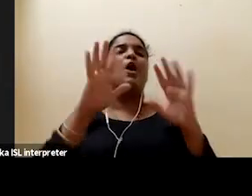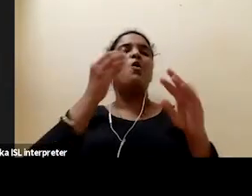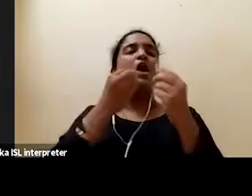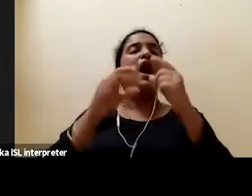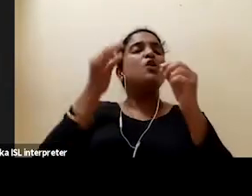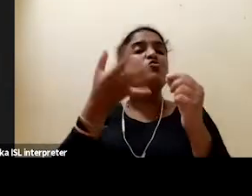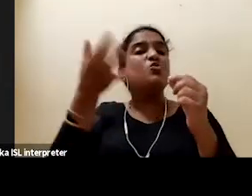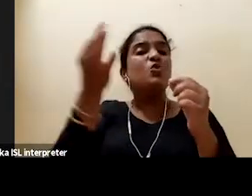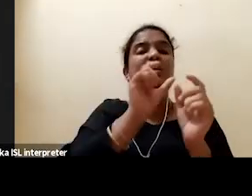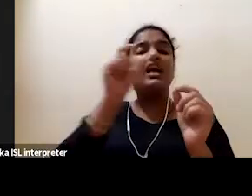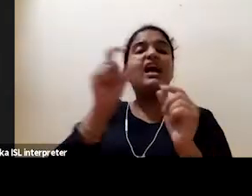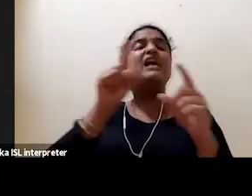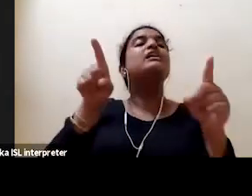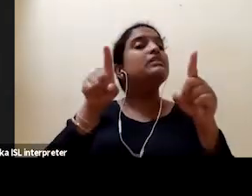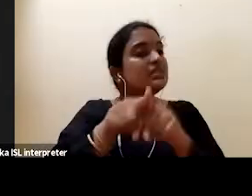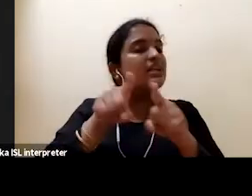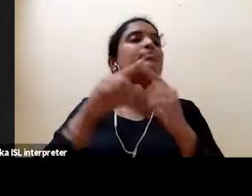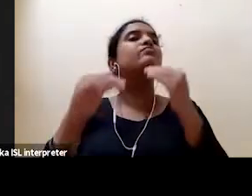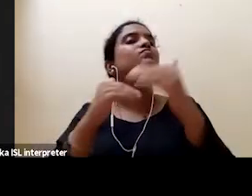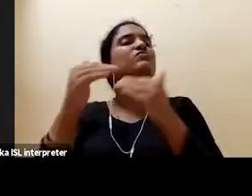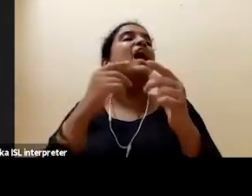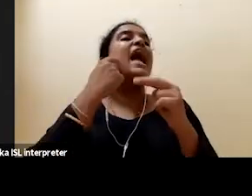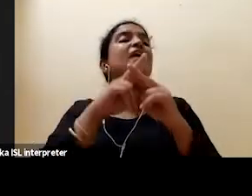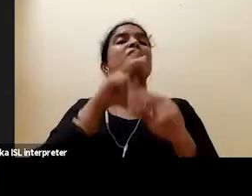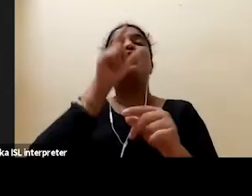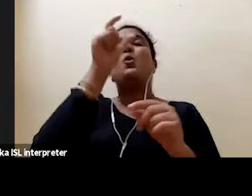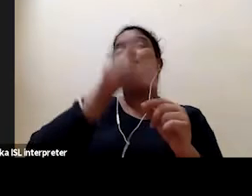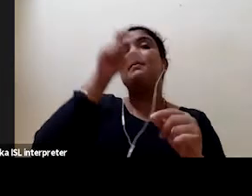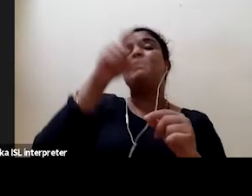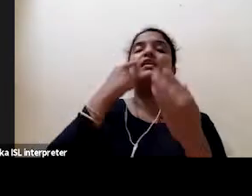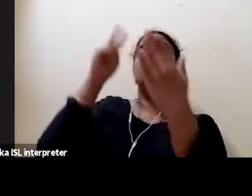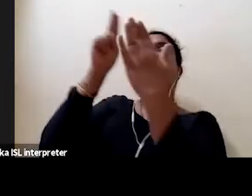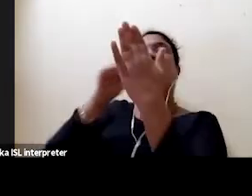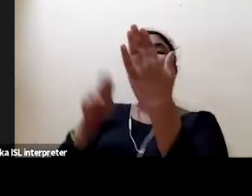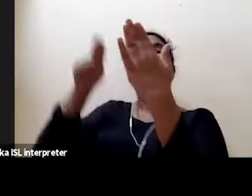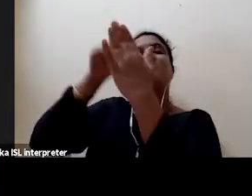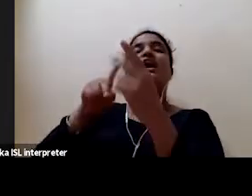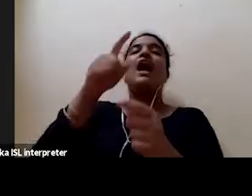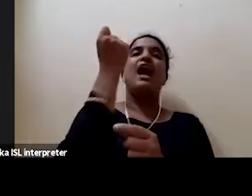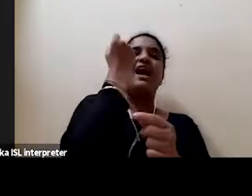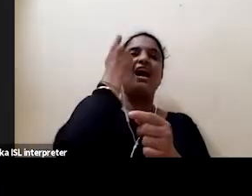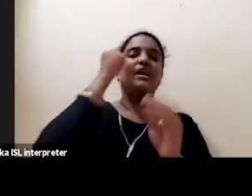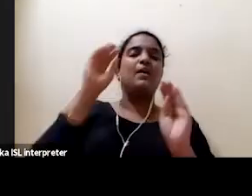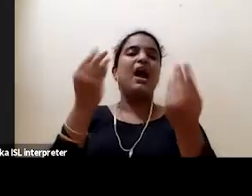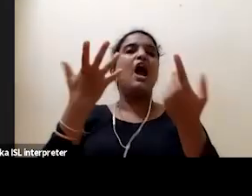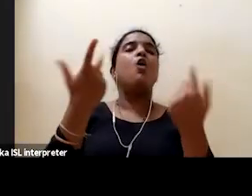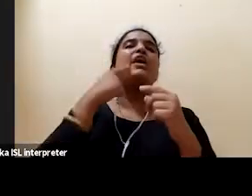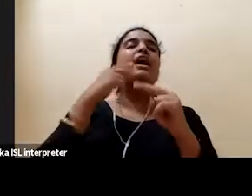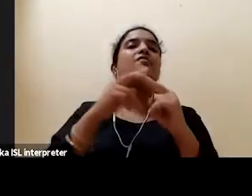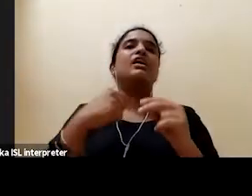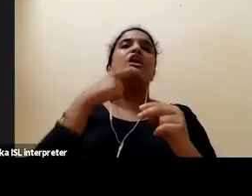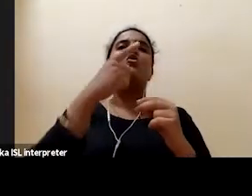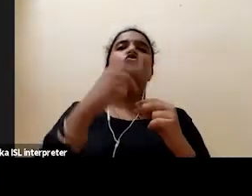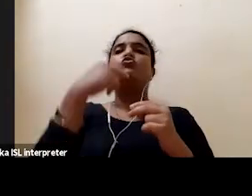you only if you read a lot in this space. Then you will know, okay, what do you compare, a chocolate lava cake, which is